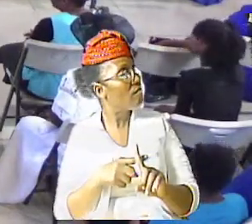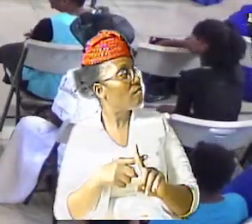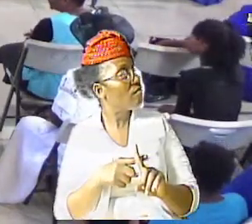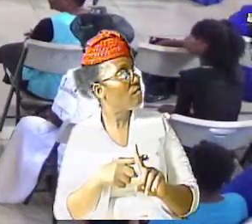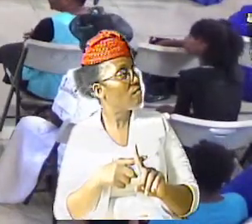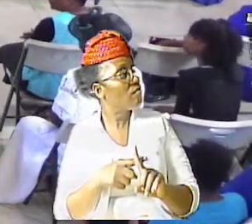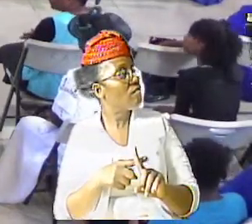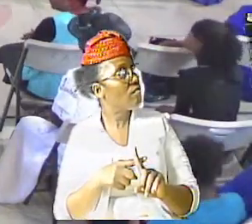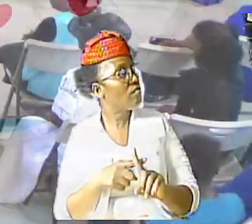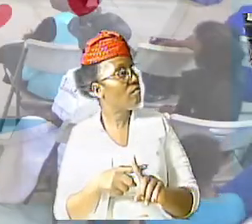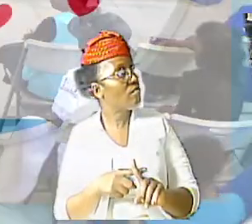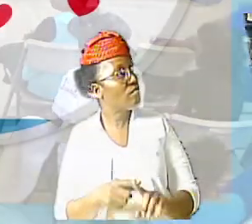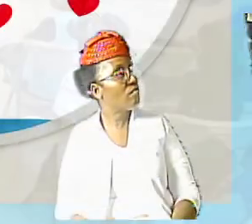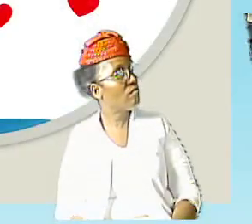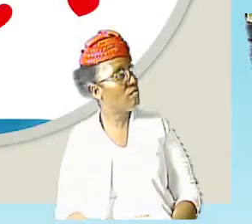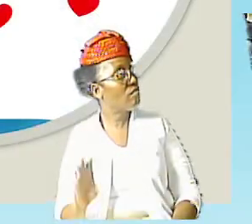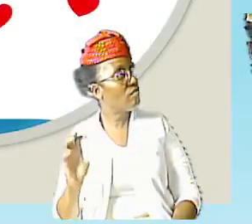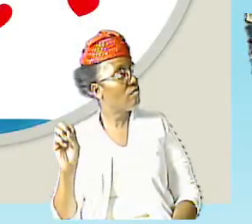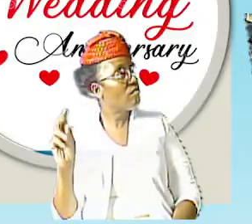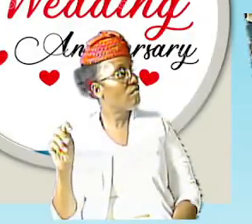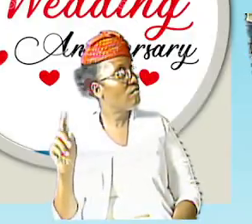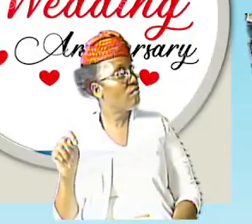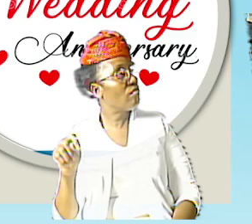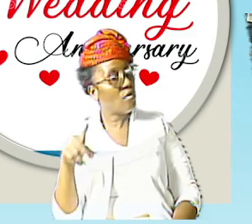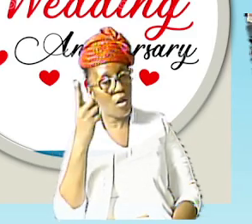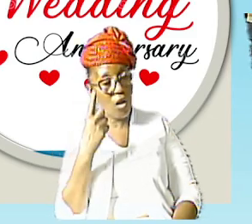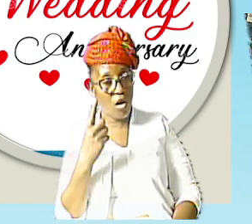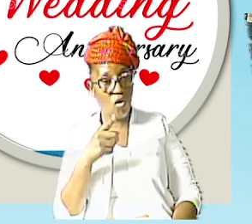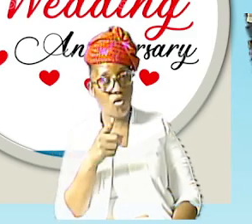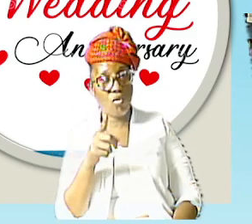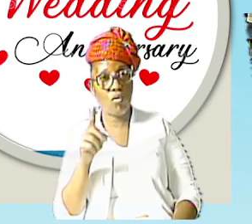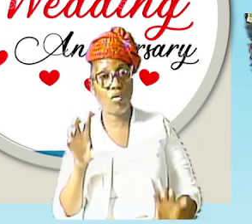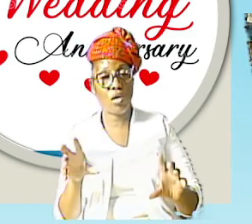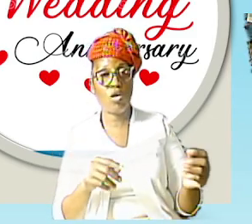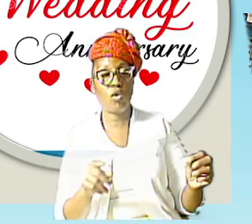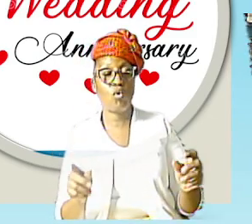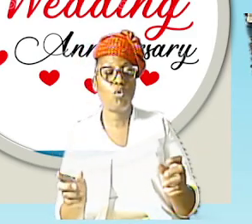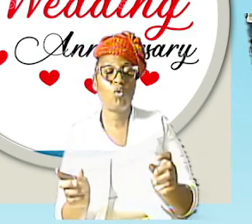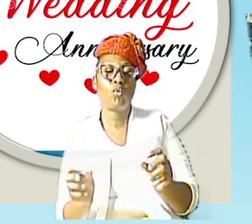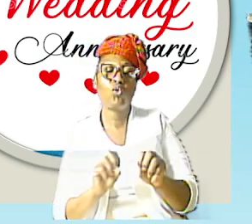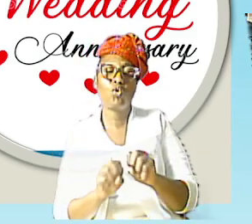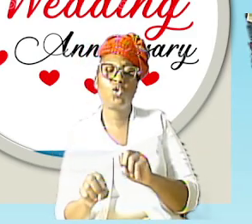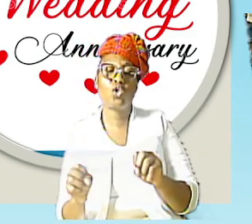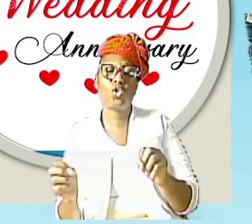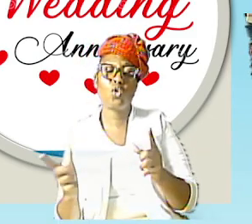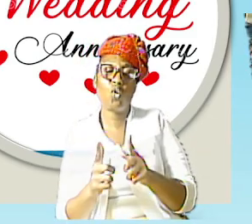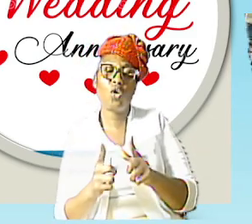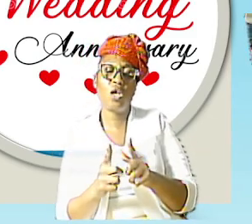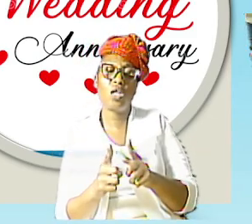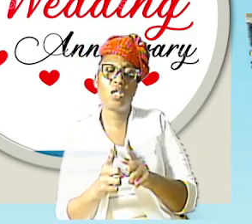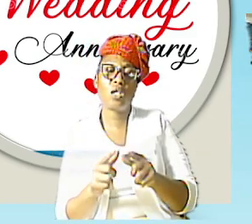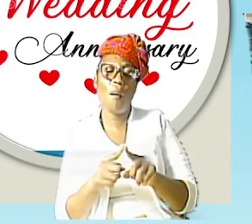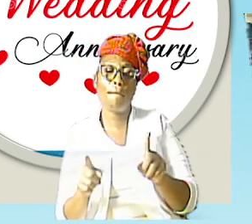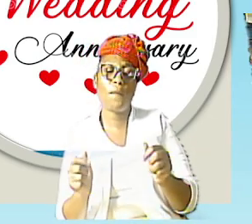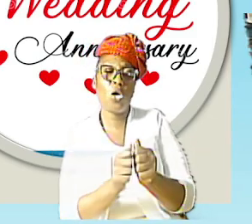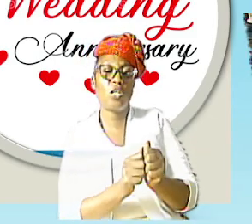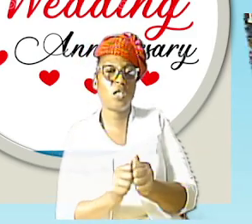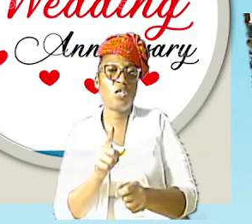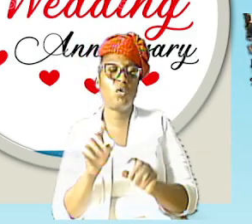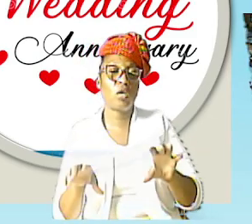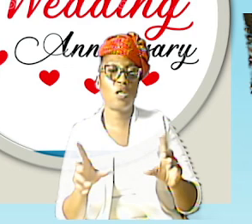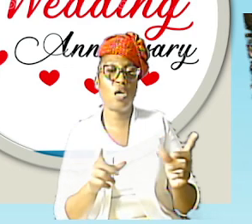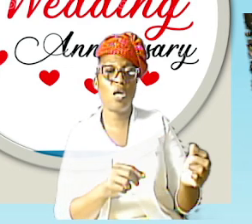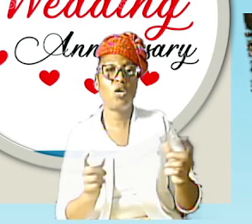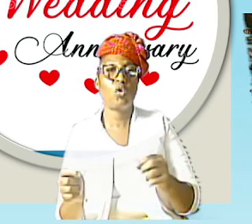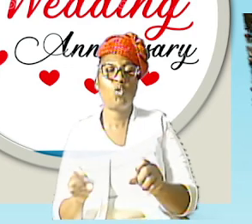the month. Quote of the month. Alone you can do so little, but together you can do so much. God